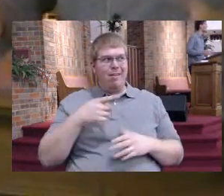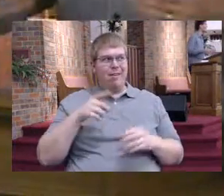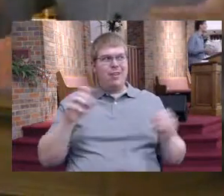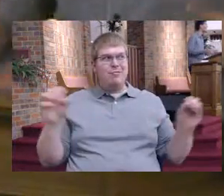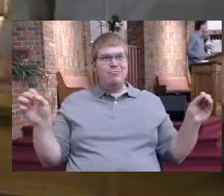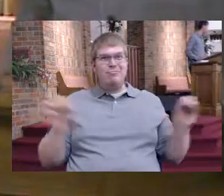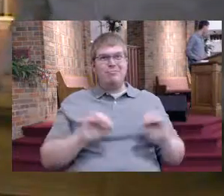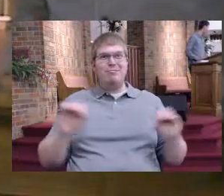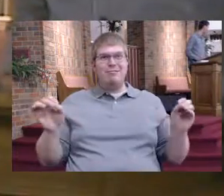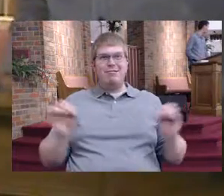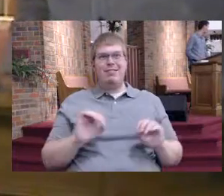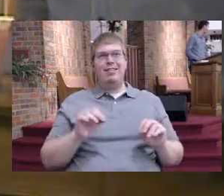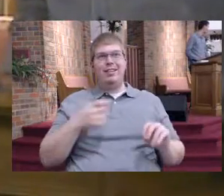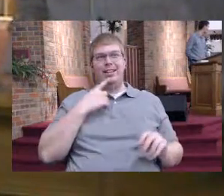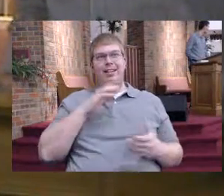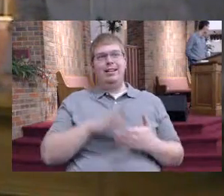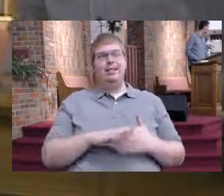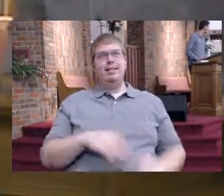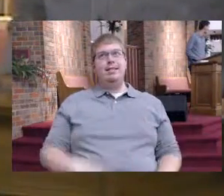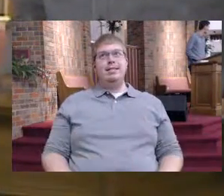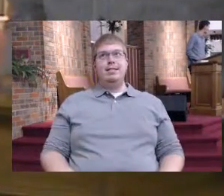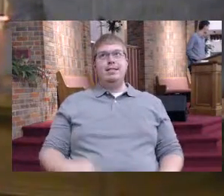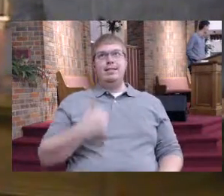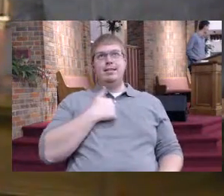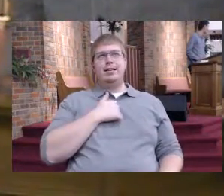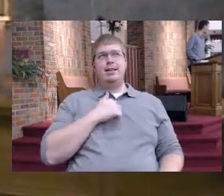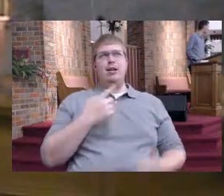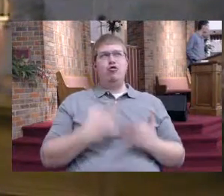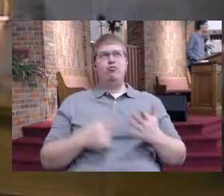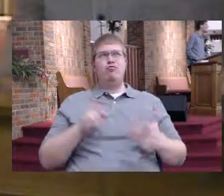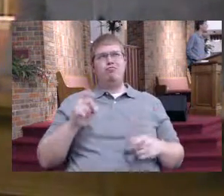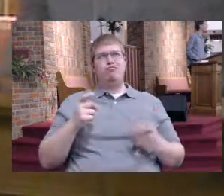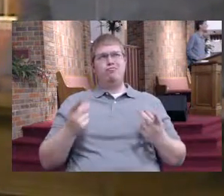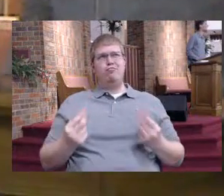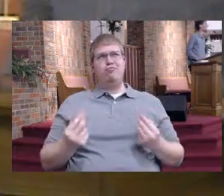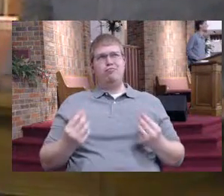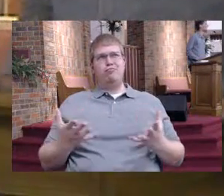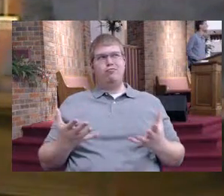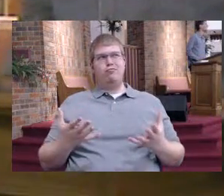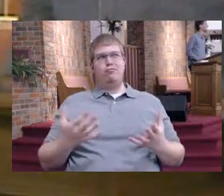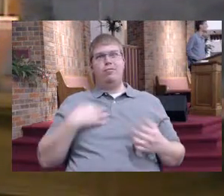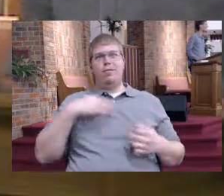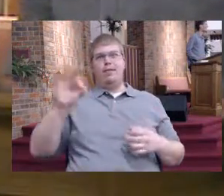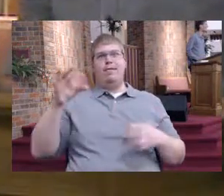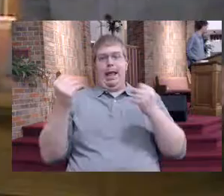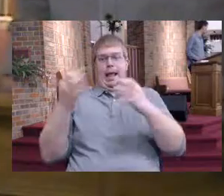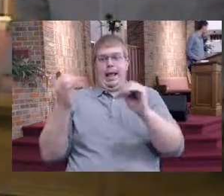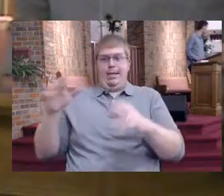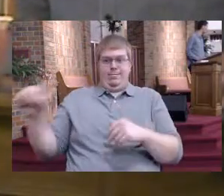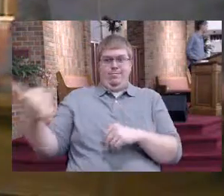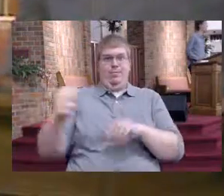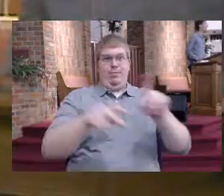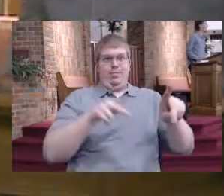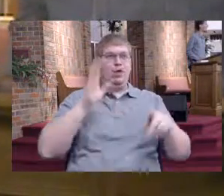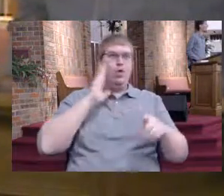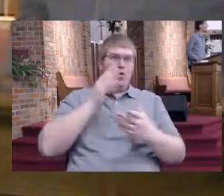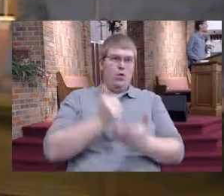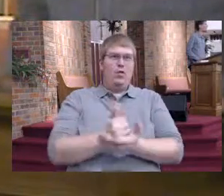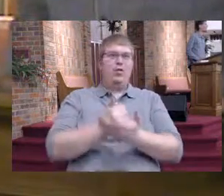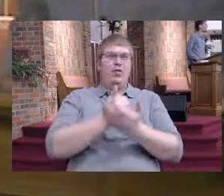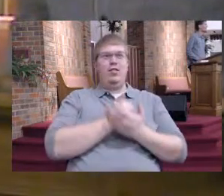here. So you probably ask yourself what you do. Well, you find as many Tanzanians who will help you to get the car